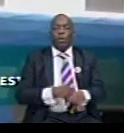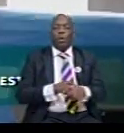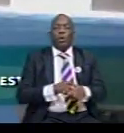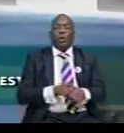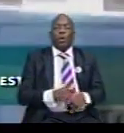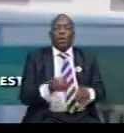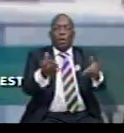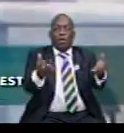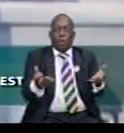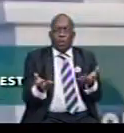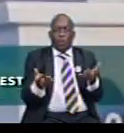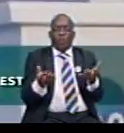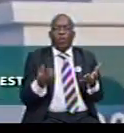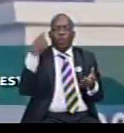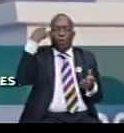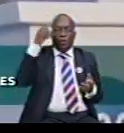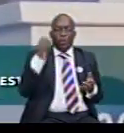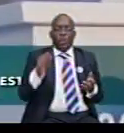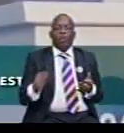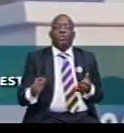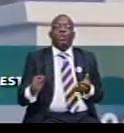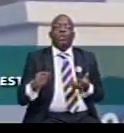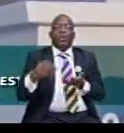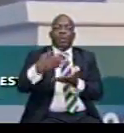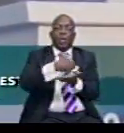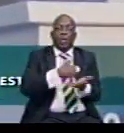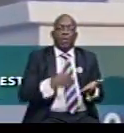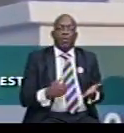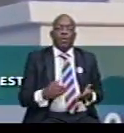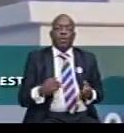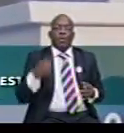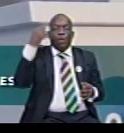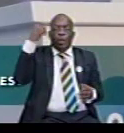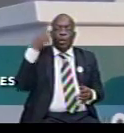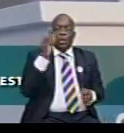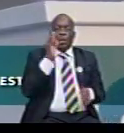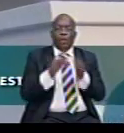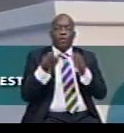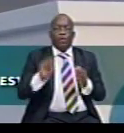the harvest. If the world is becoming more